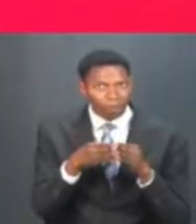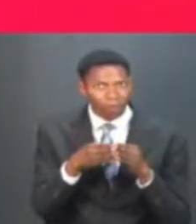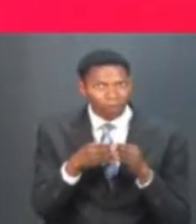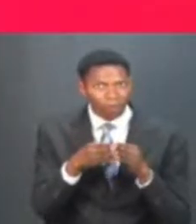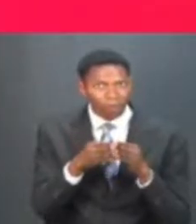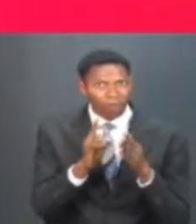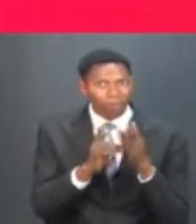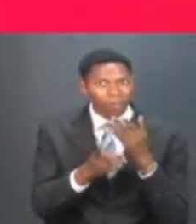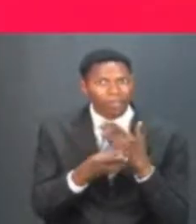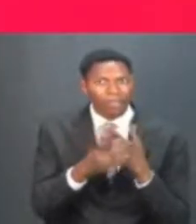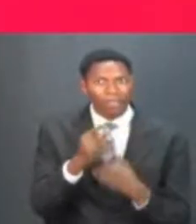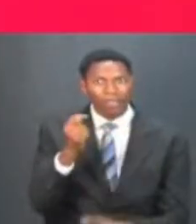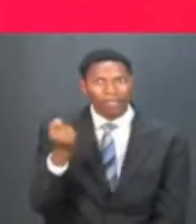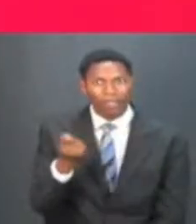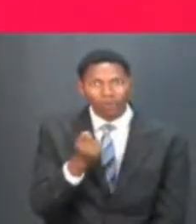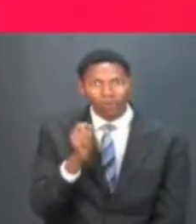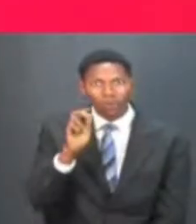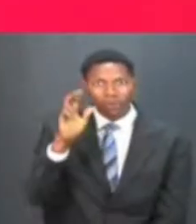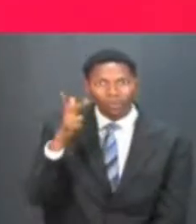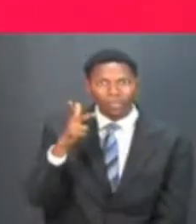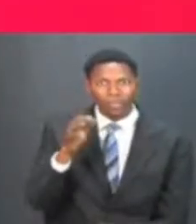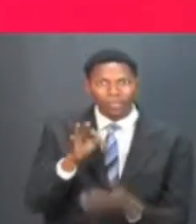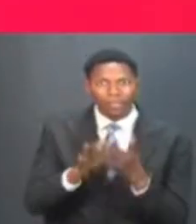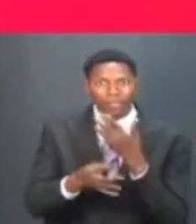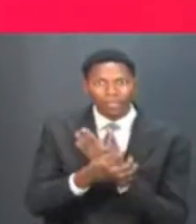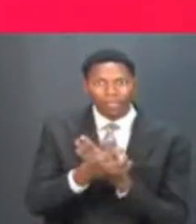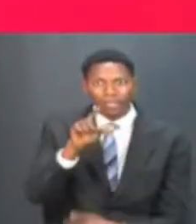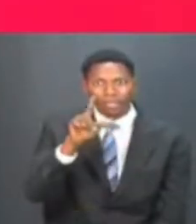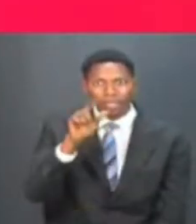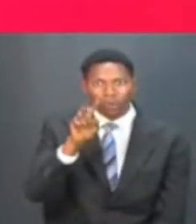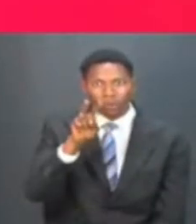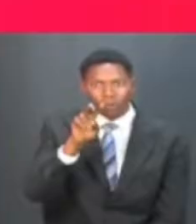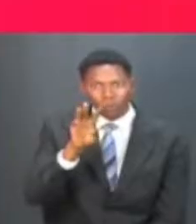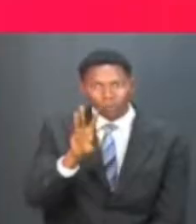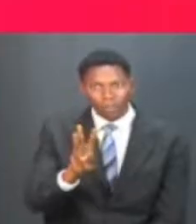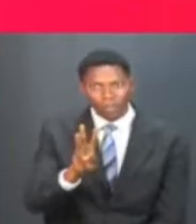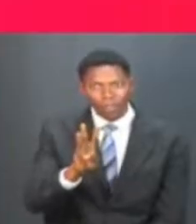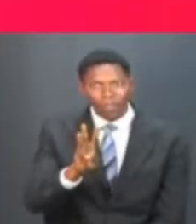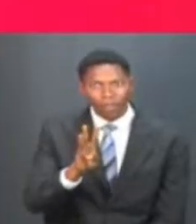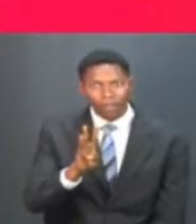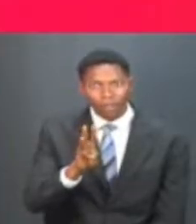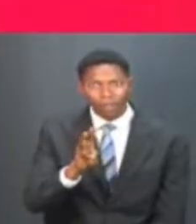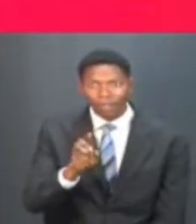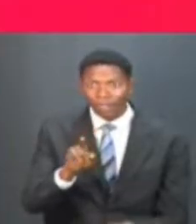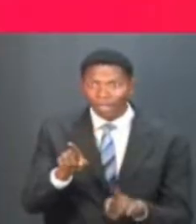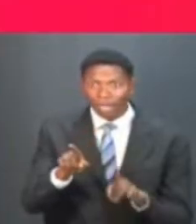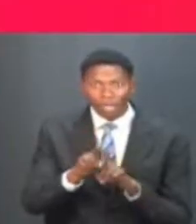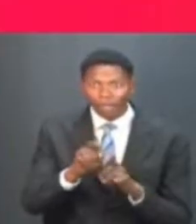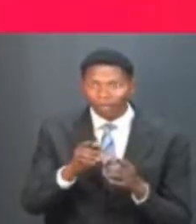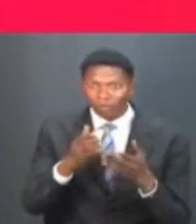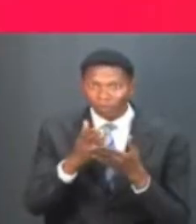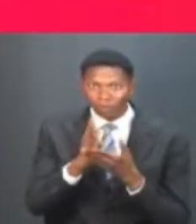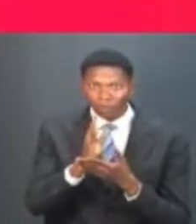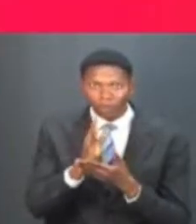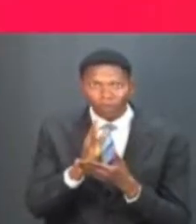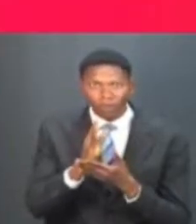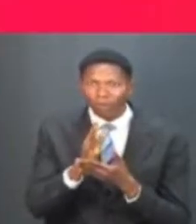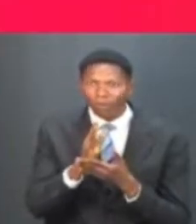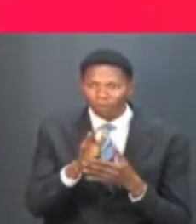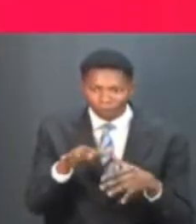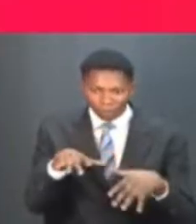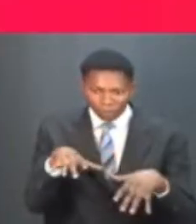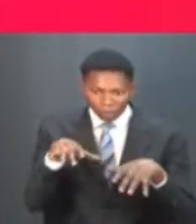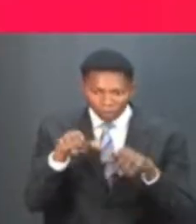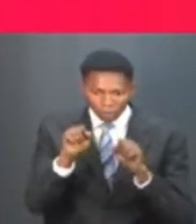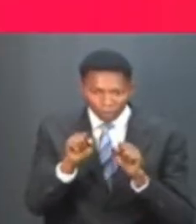dated Tuesday, 3rd February 2026, as corrected, is adopted